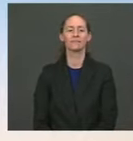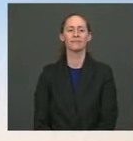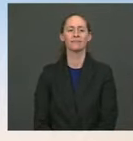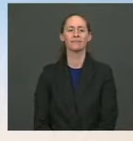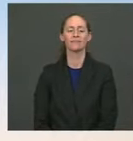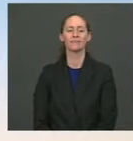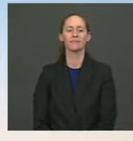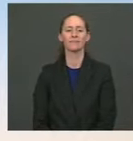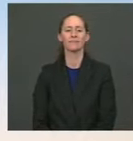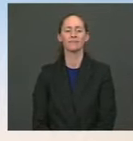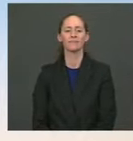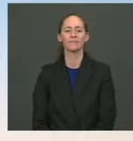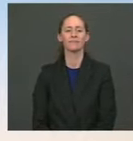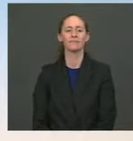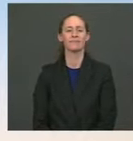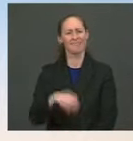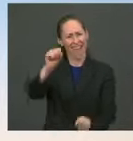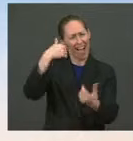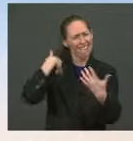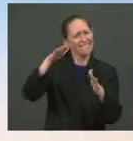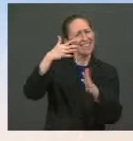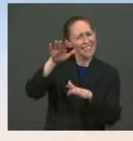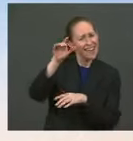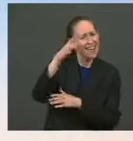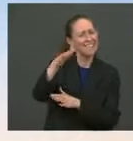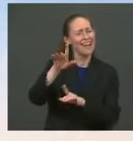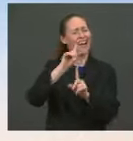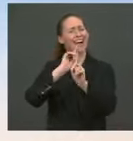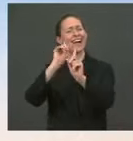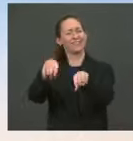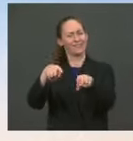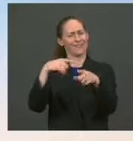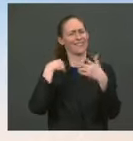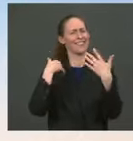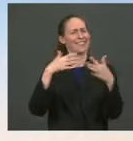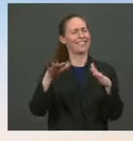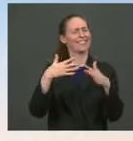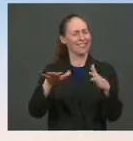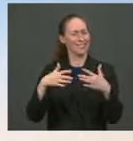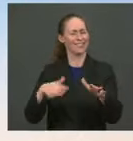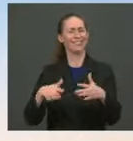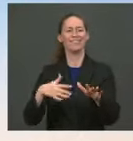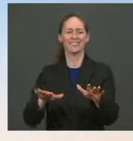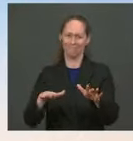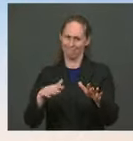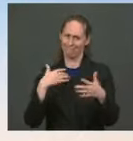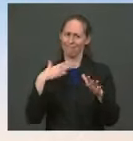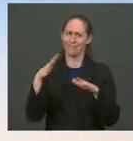I called on the back. We had Rimando take pictures from questions from the back, guys.